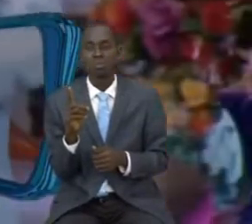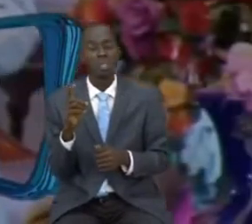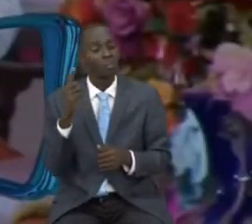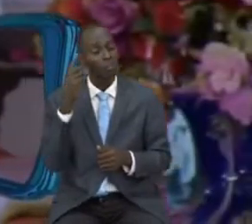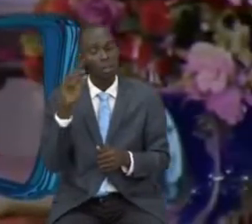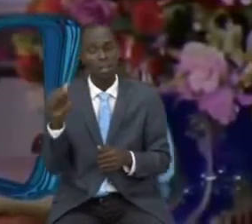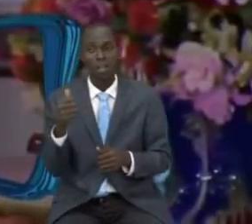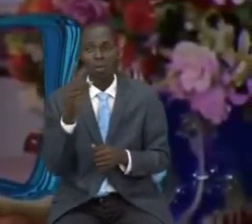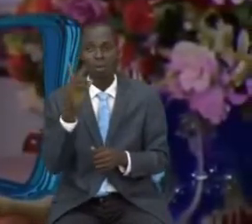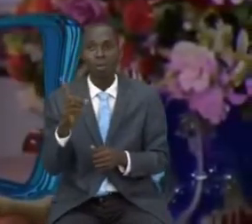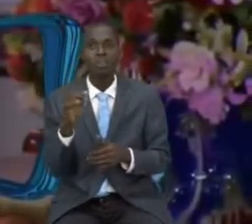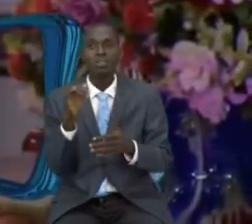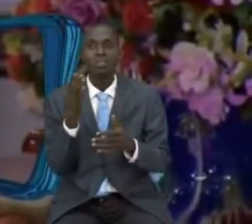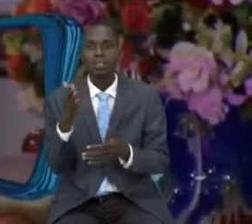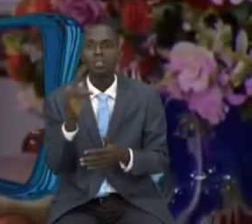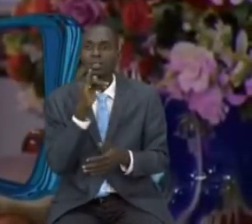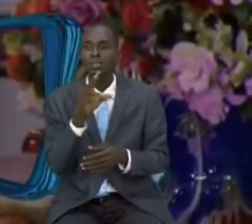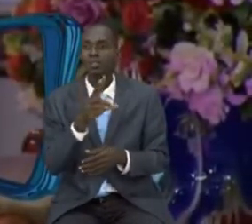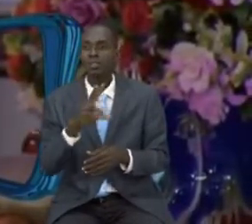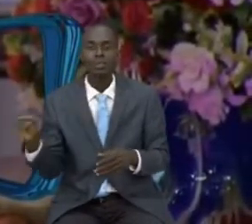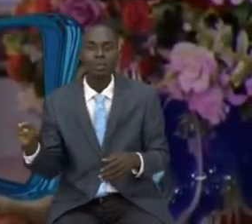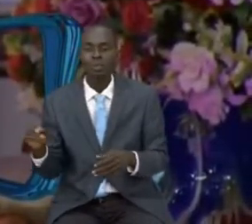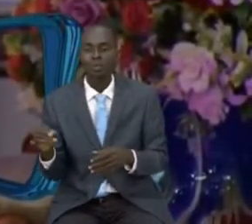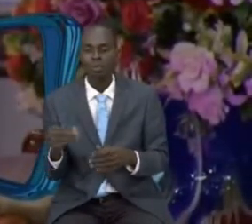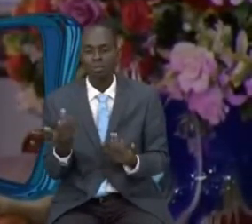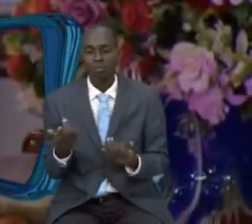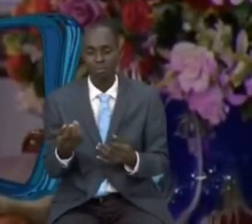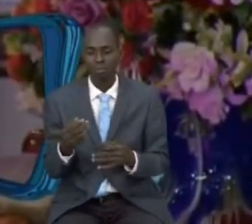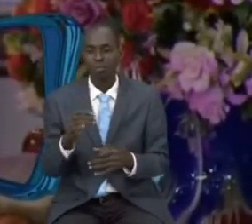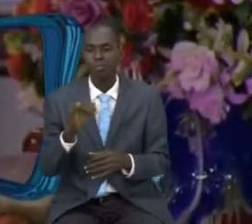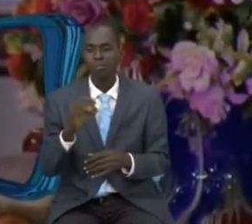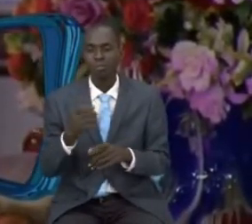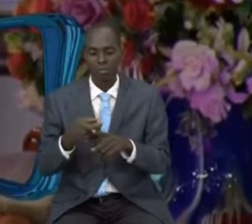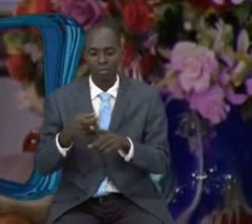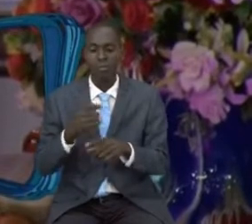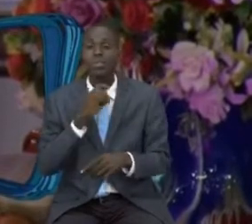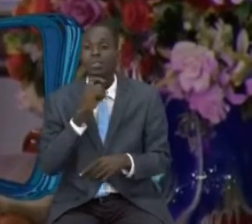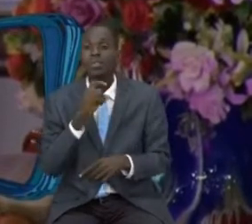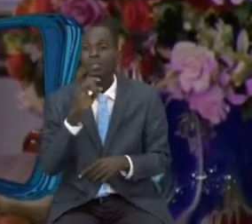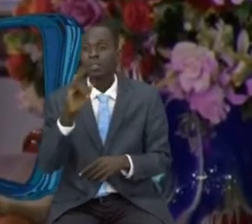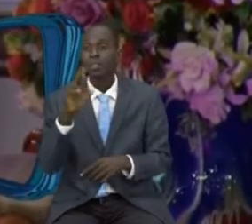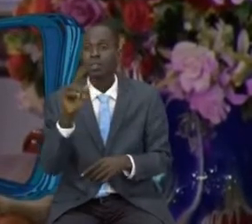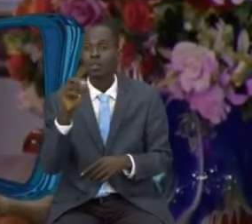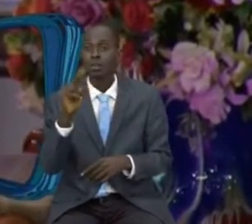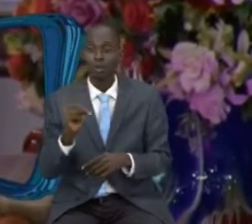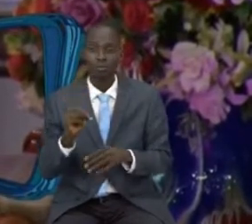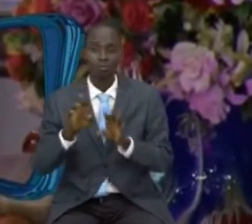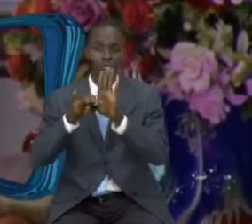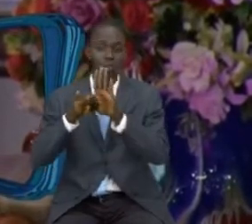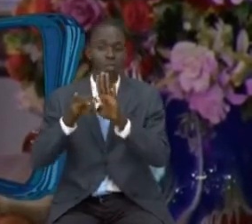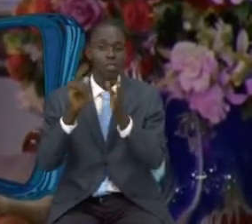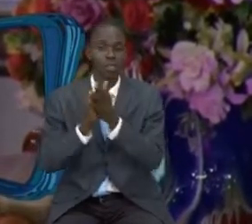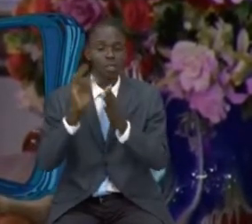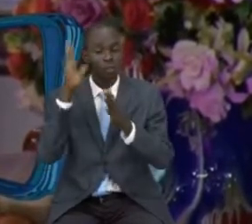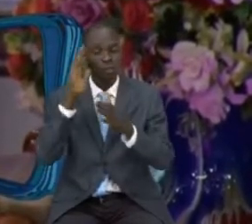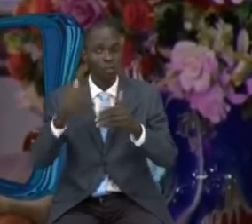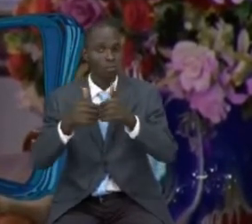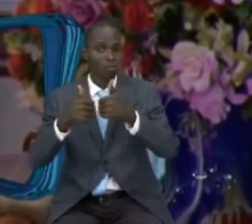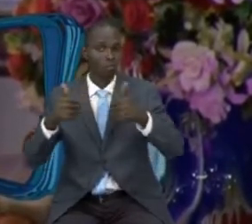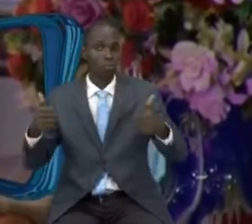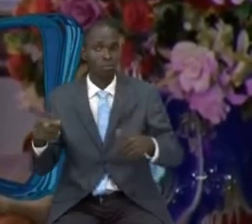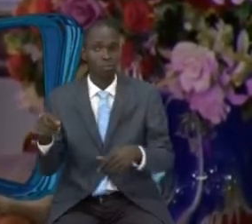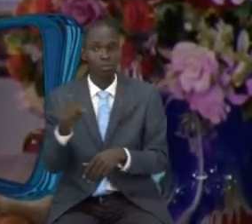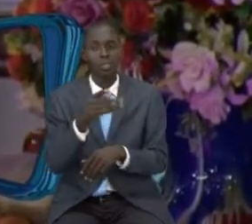whosoever, there is no iron door that will shield you out, whosoever, there is